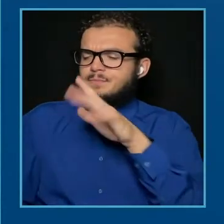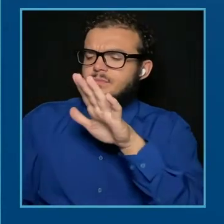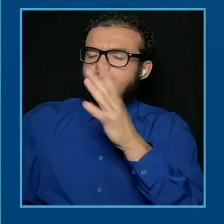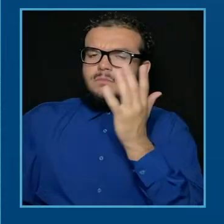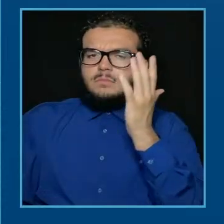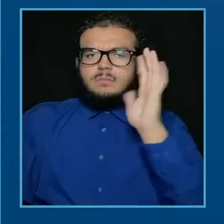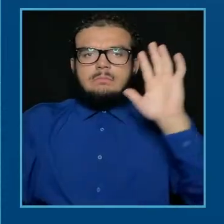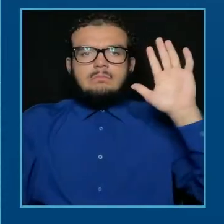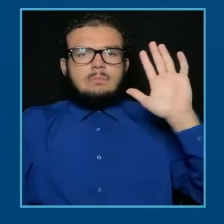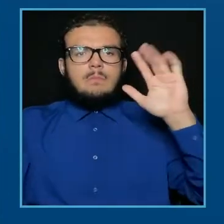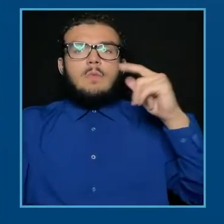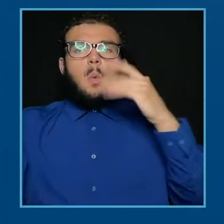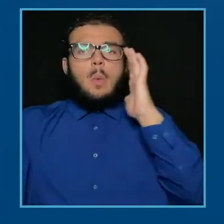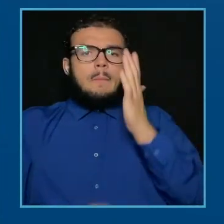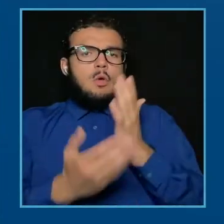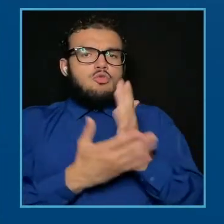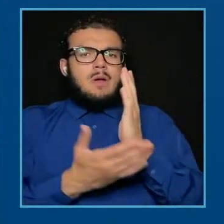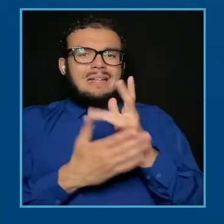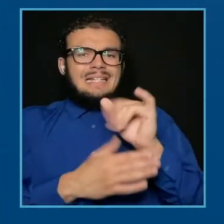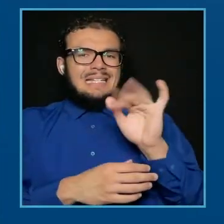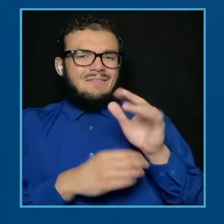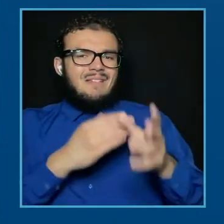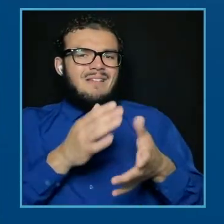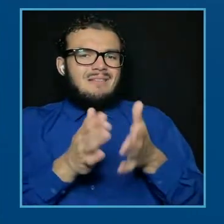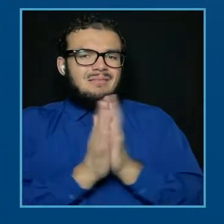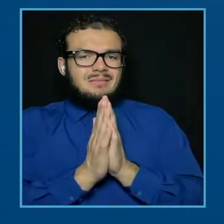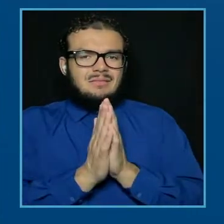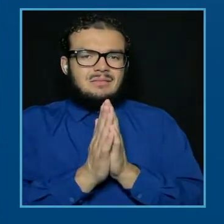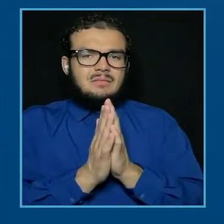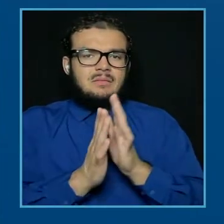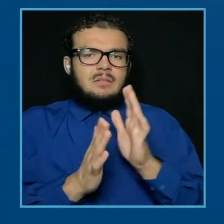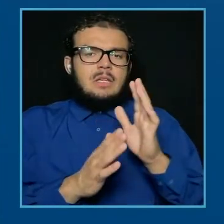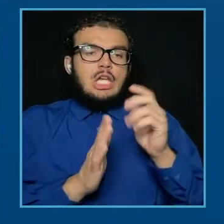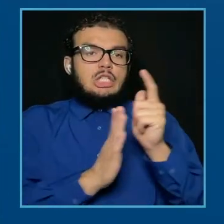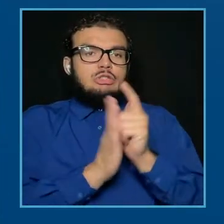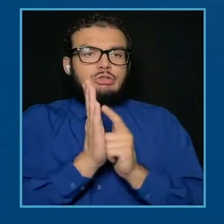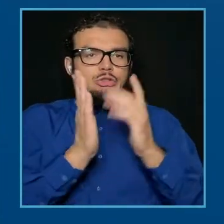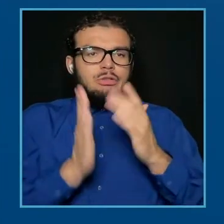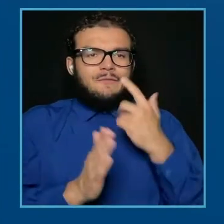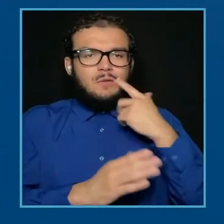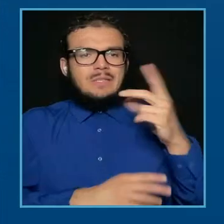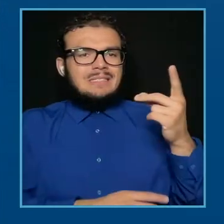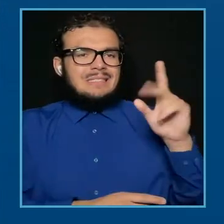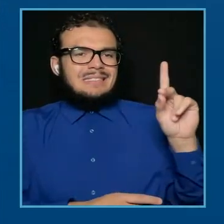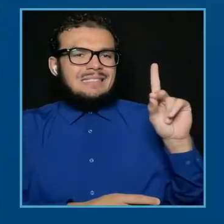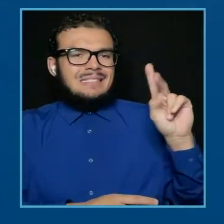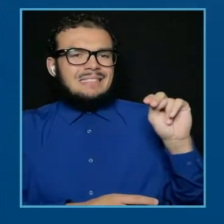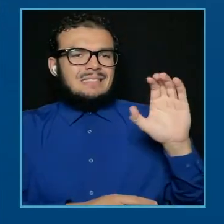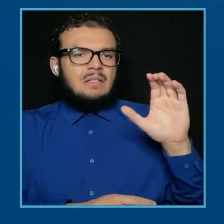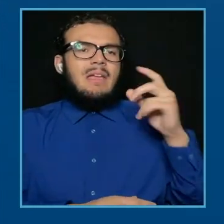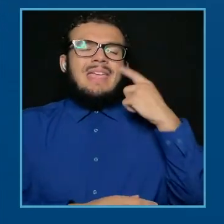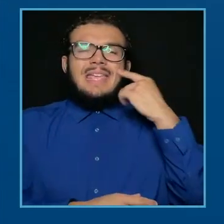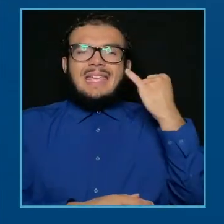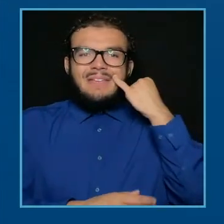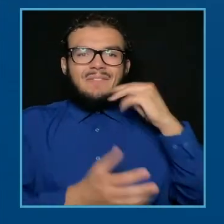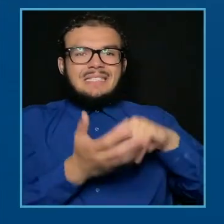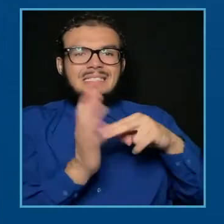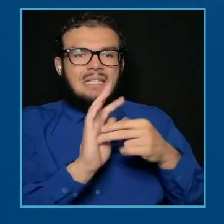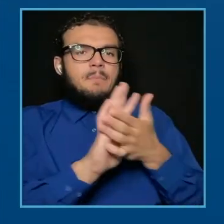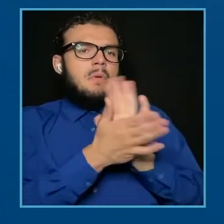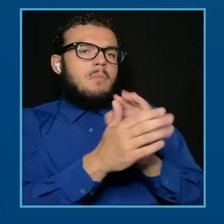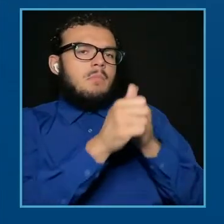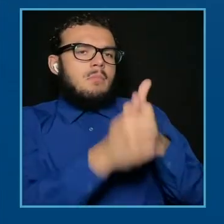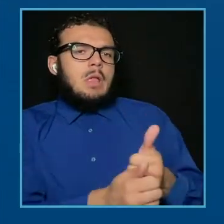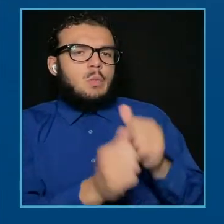would it be all right if maybe we also asked the attorney for the DNC in terms of if the intent is to make it compliant with the charter and stuff,